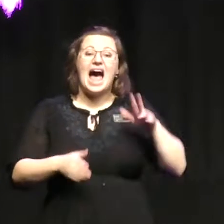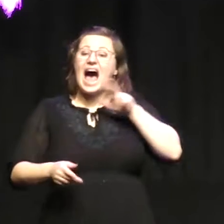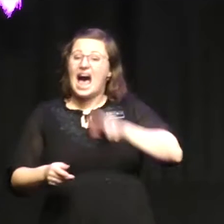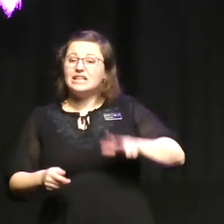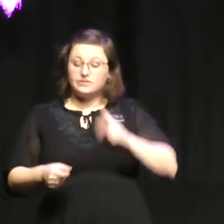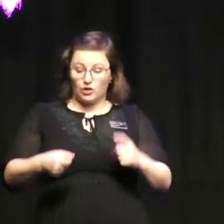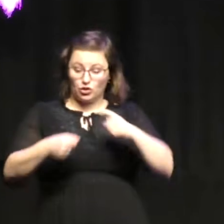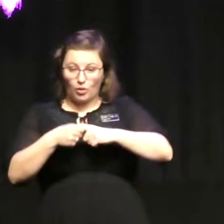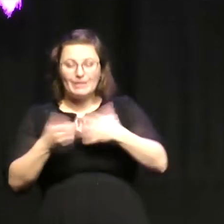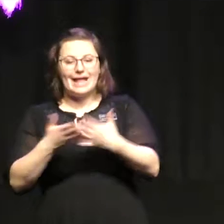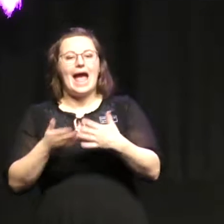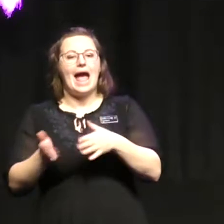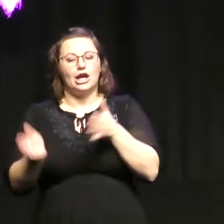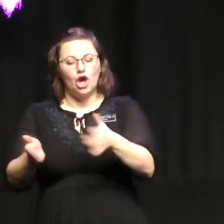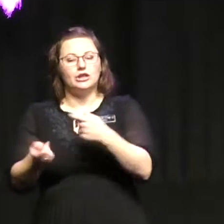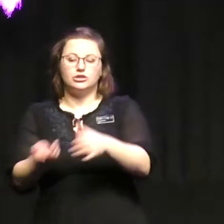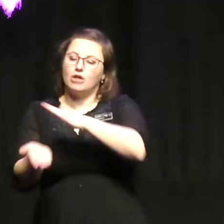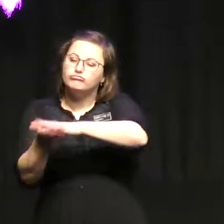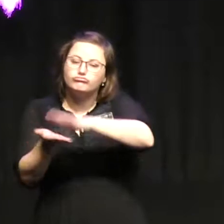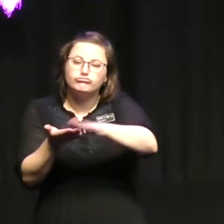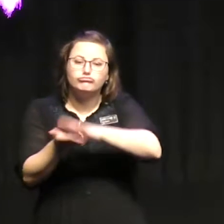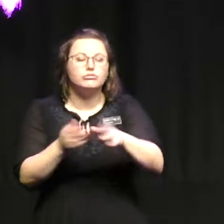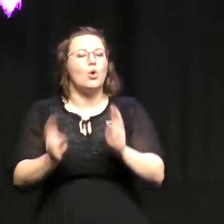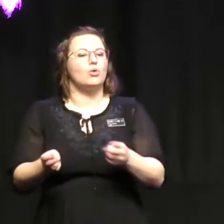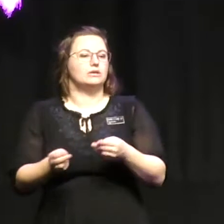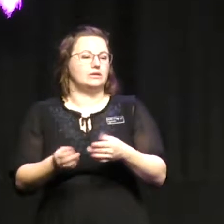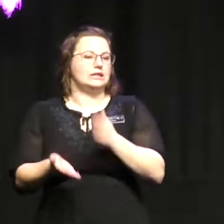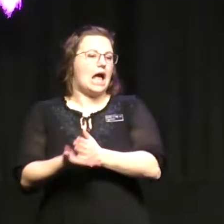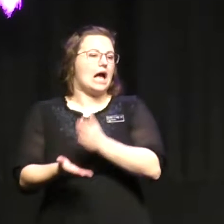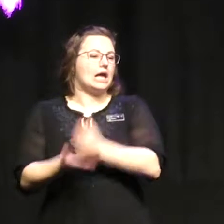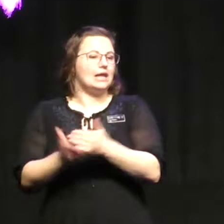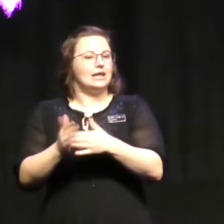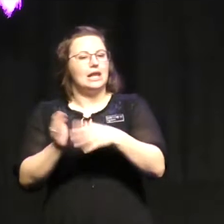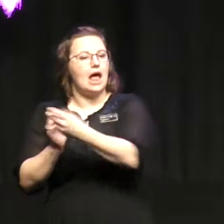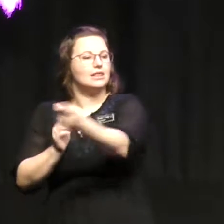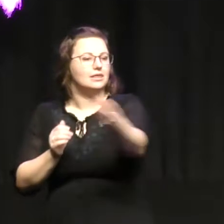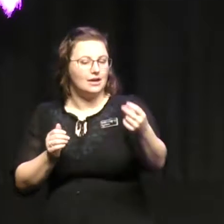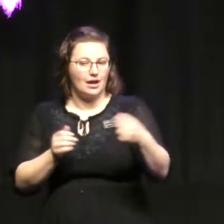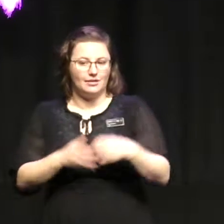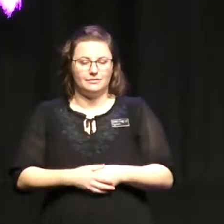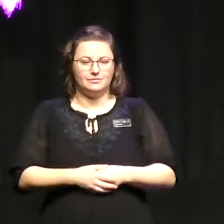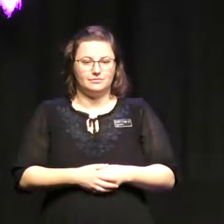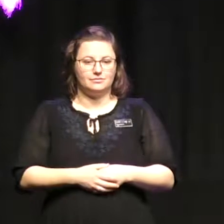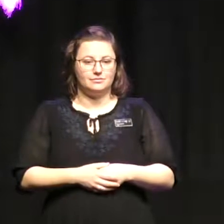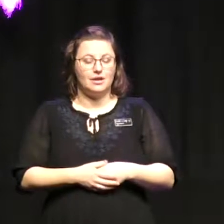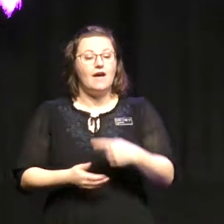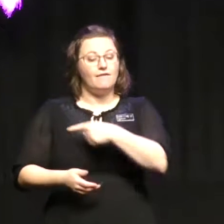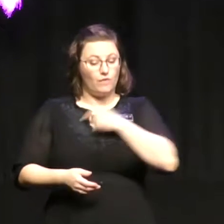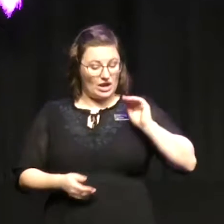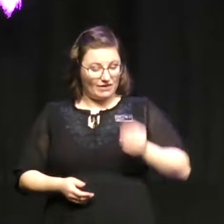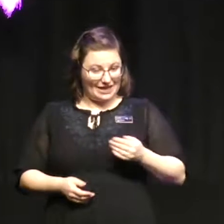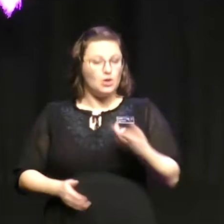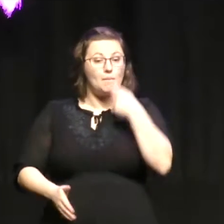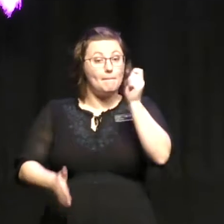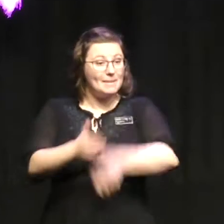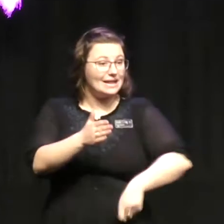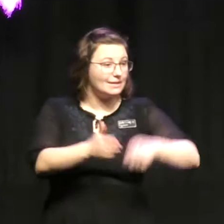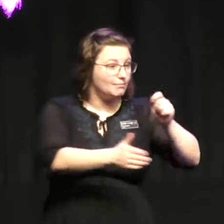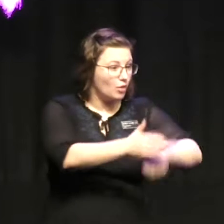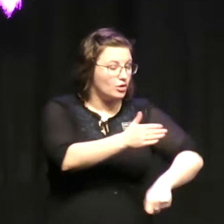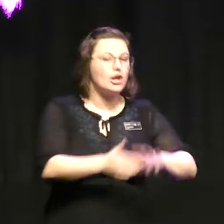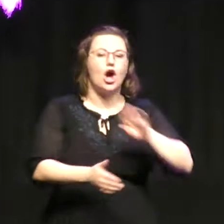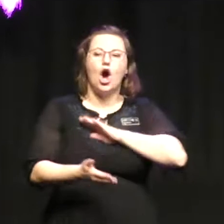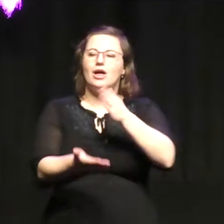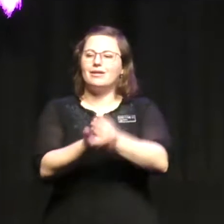of keeping the streets clean and safe. Poor women as citizens have right